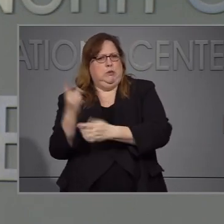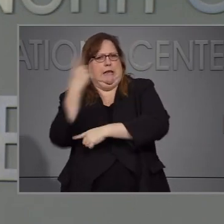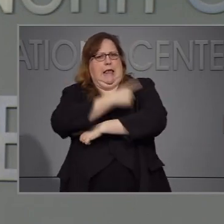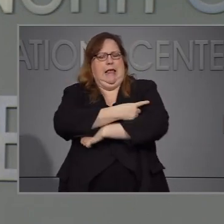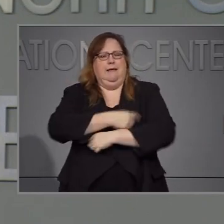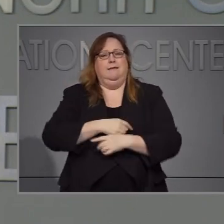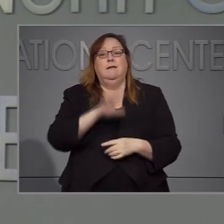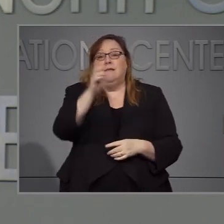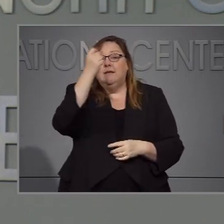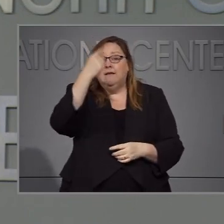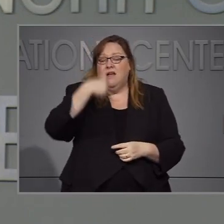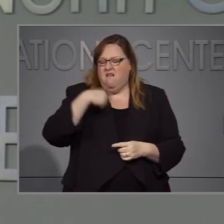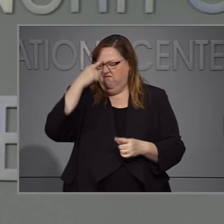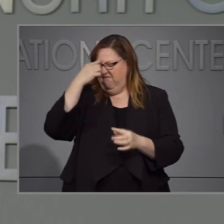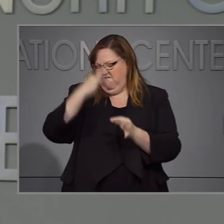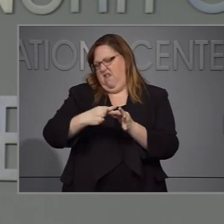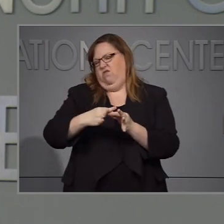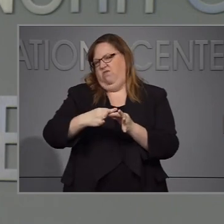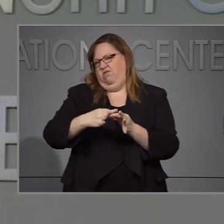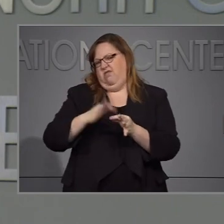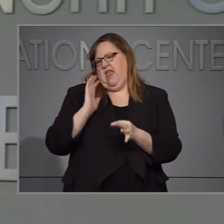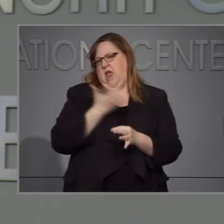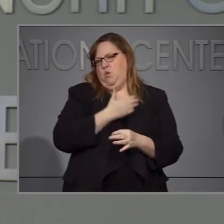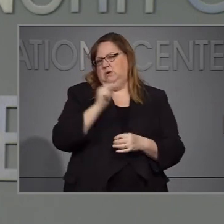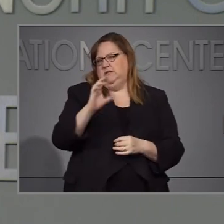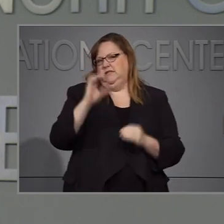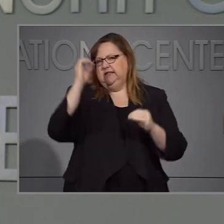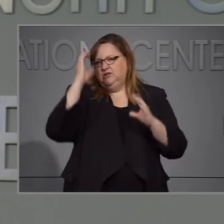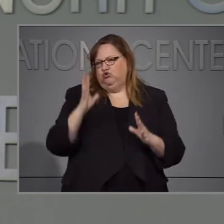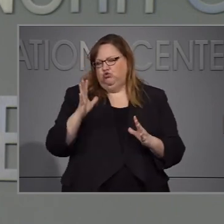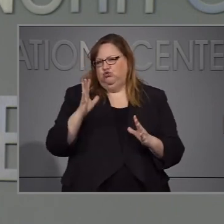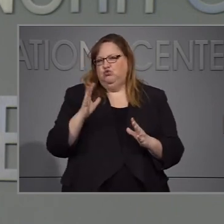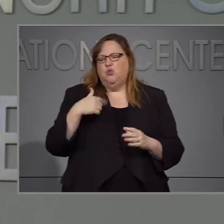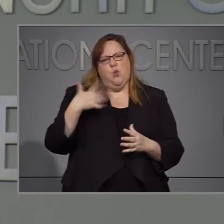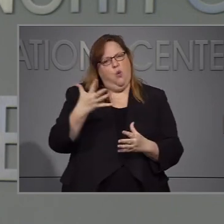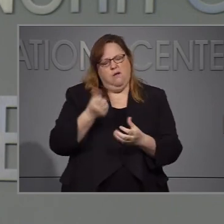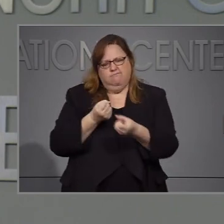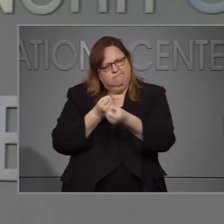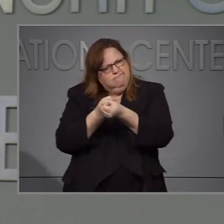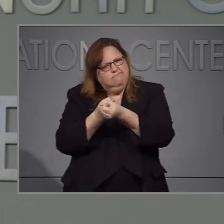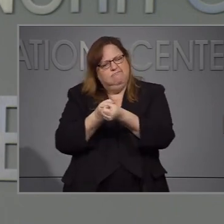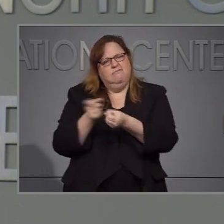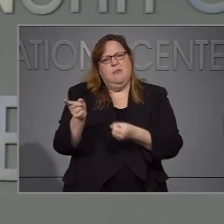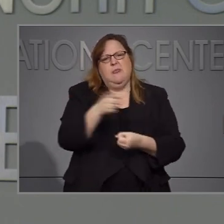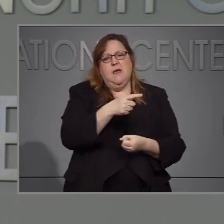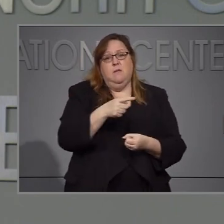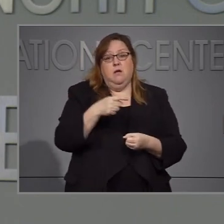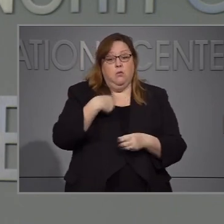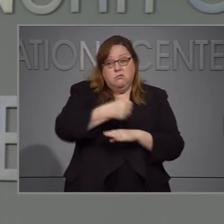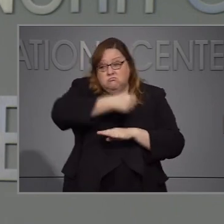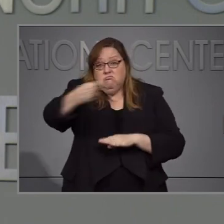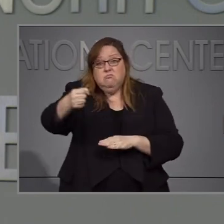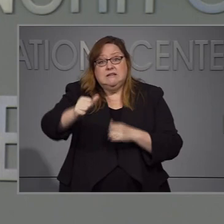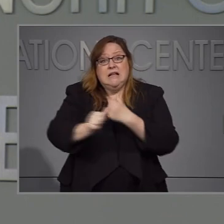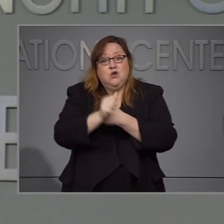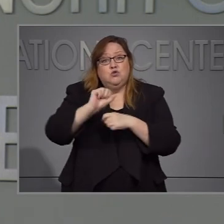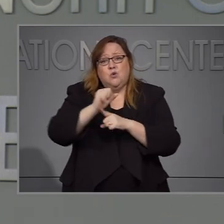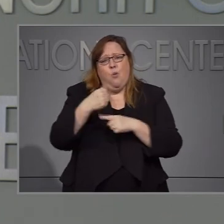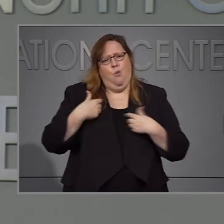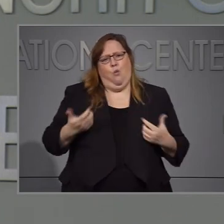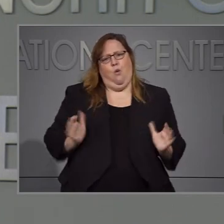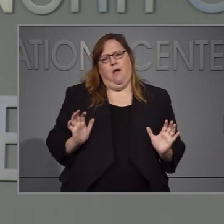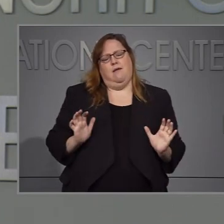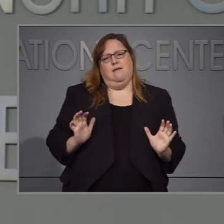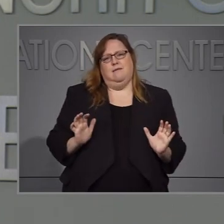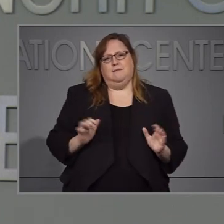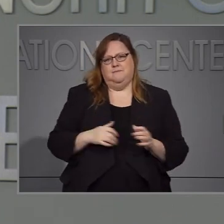know that we're going to back them up, and we certainly don't want to put anybody in danger. Dr. Cohen, if you would want to, she's